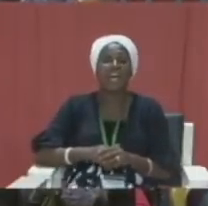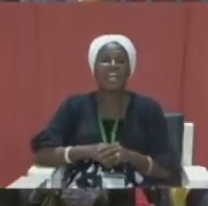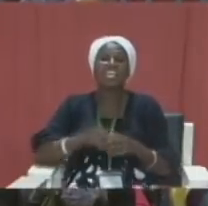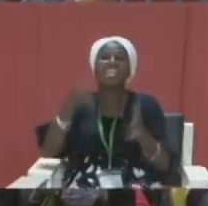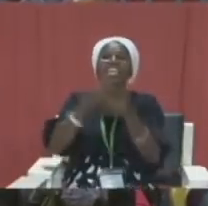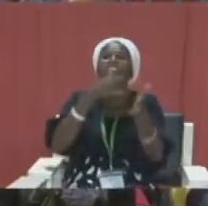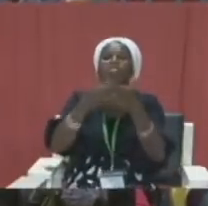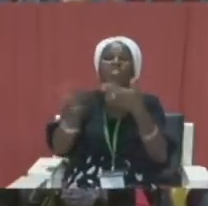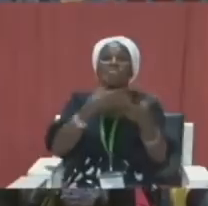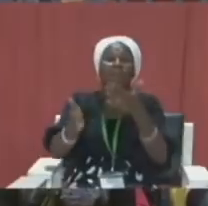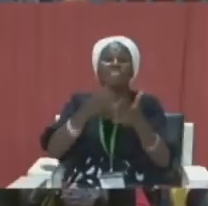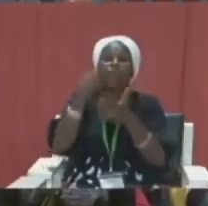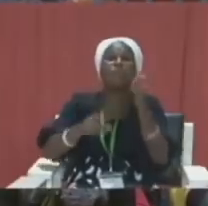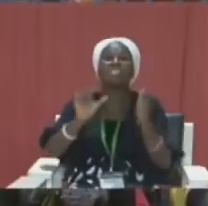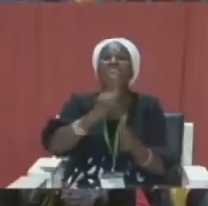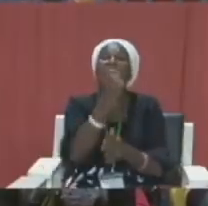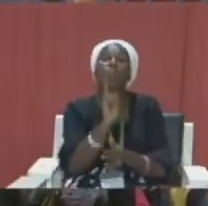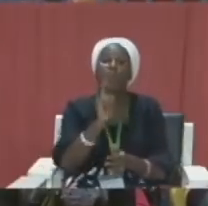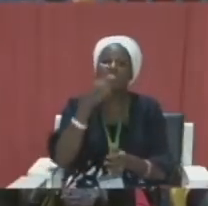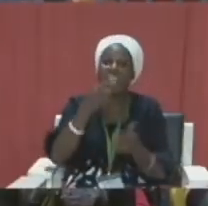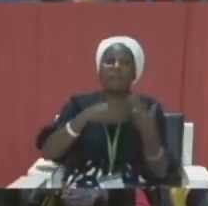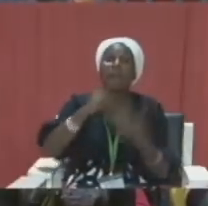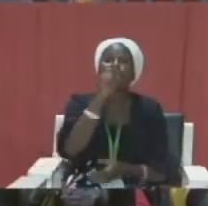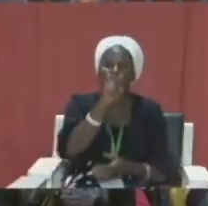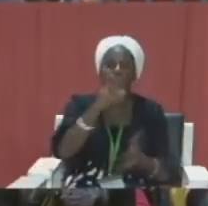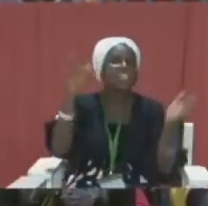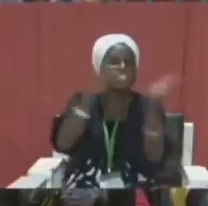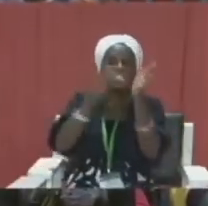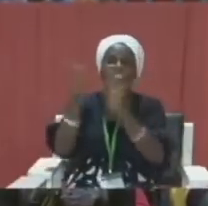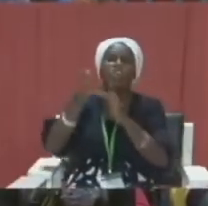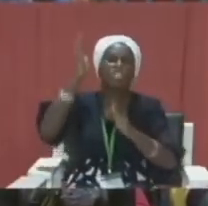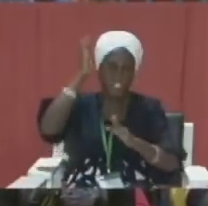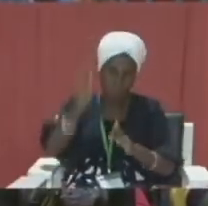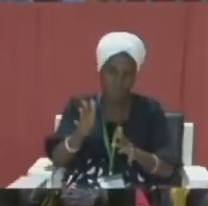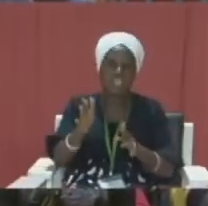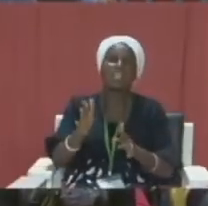you. Today, Jesus will take your place.